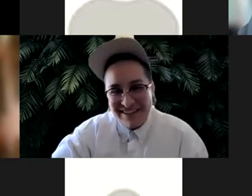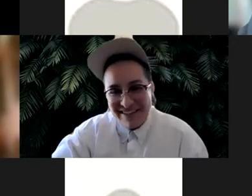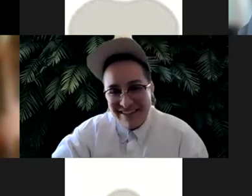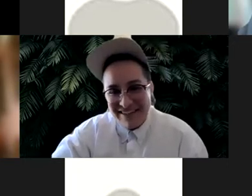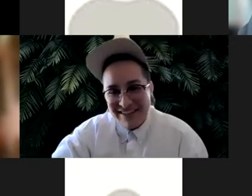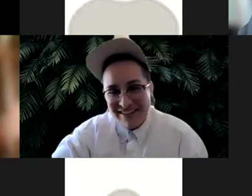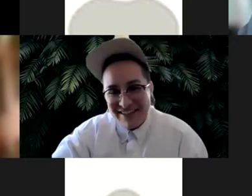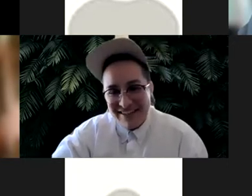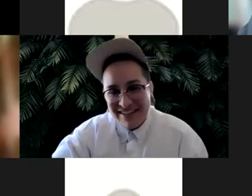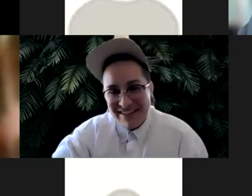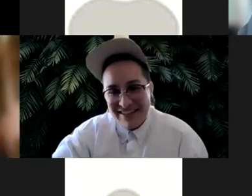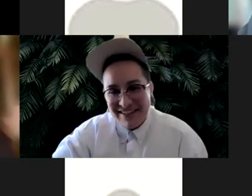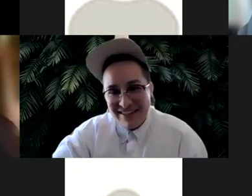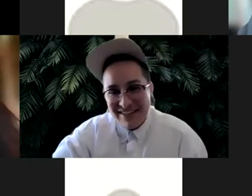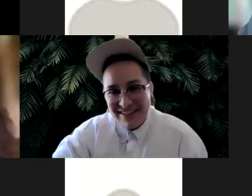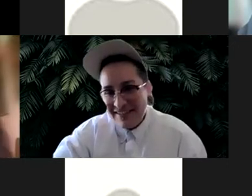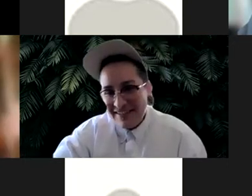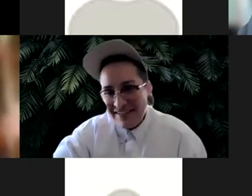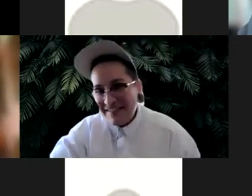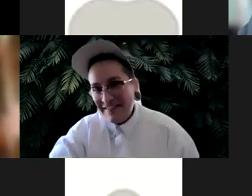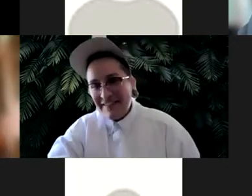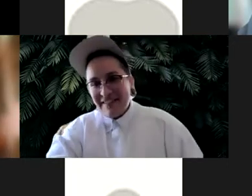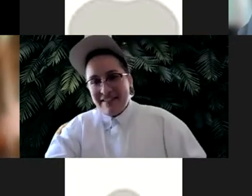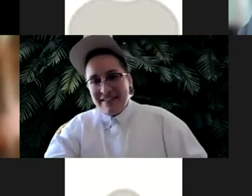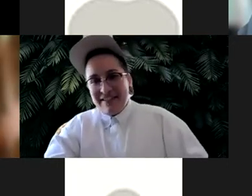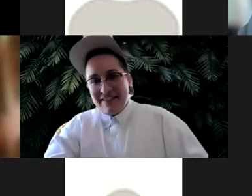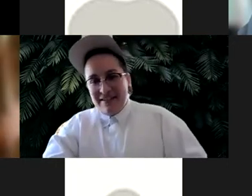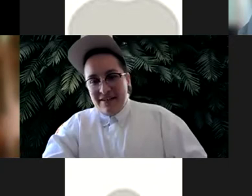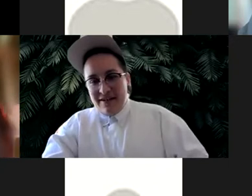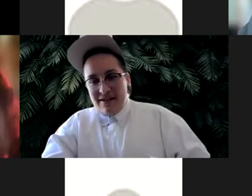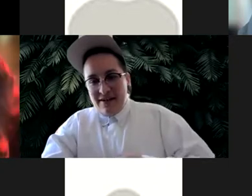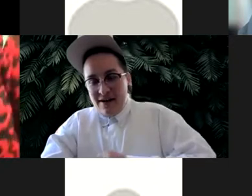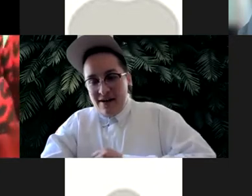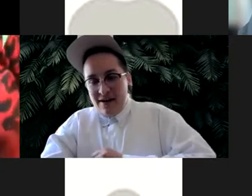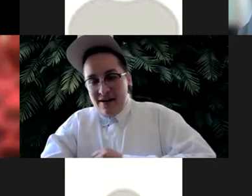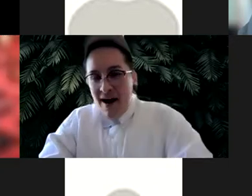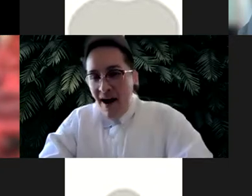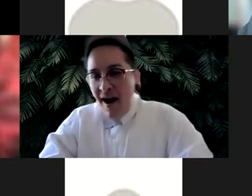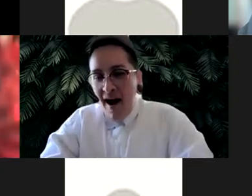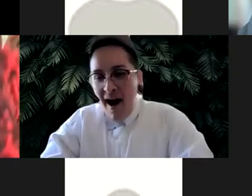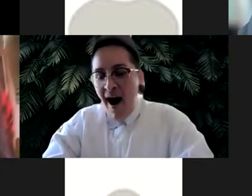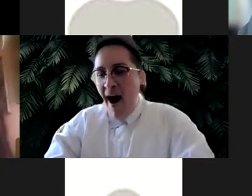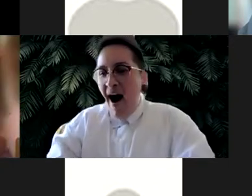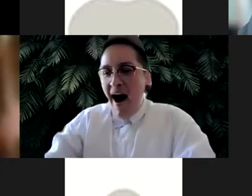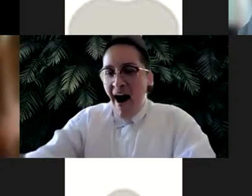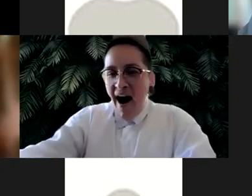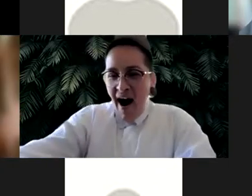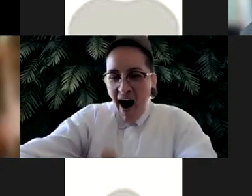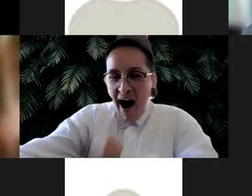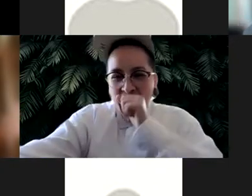Okay. Kalima, I will put you into a room. Here you go.